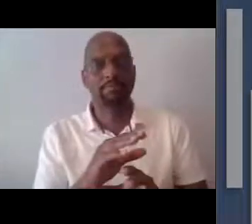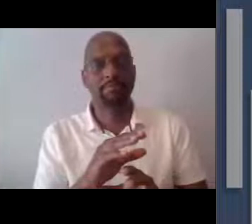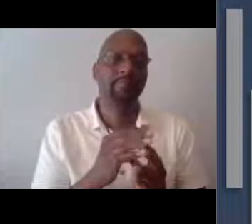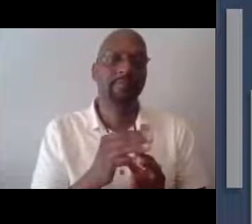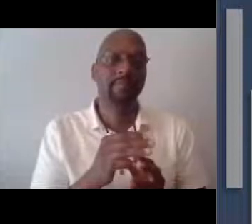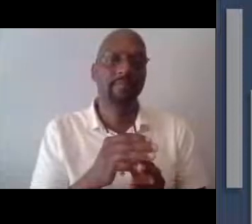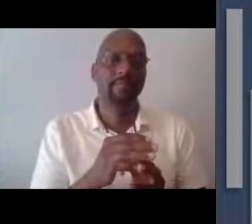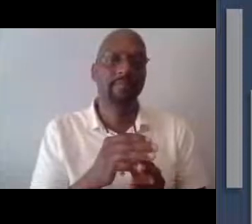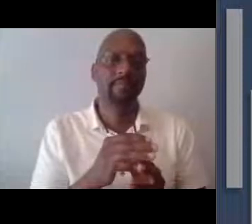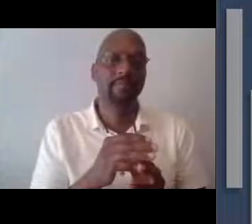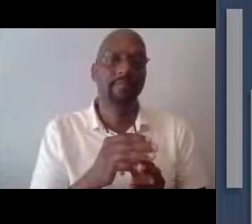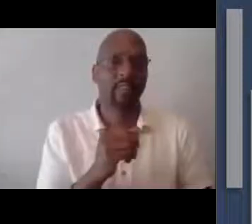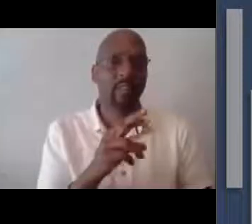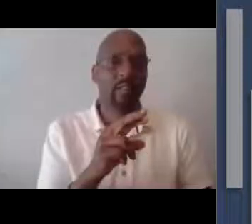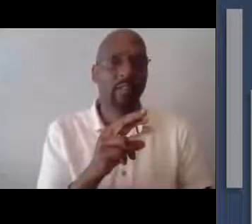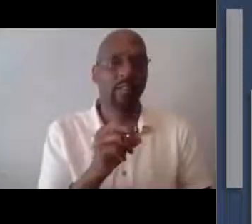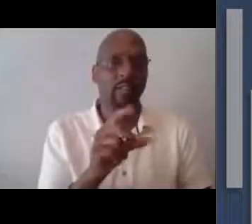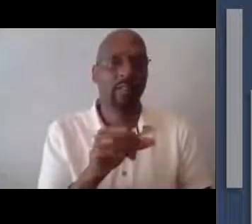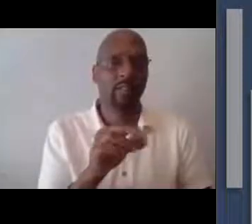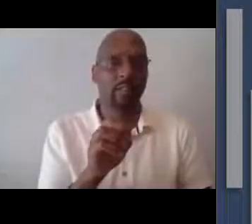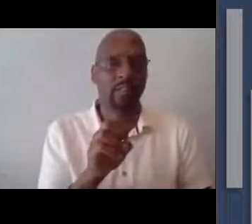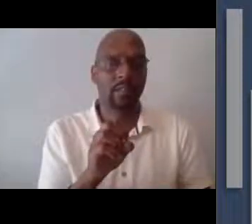Carolyn, and